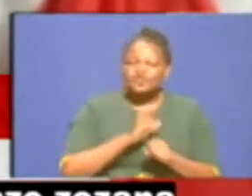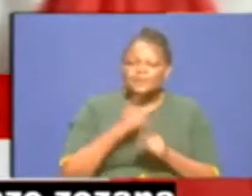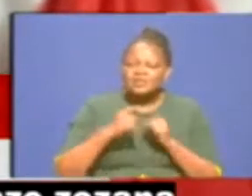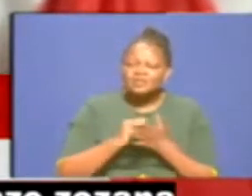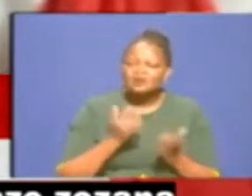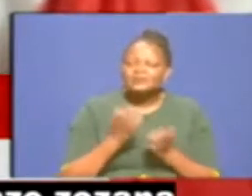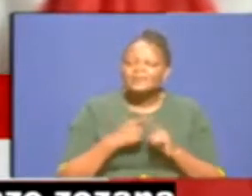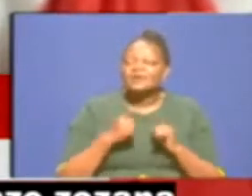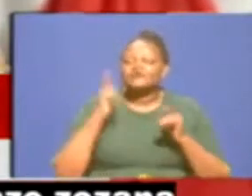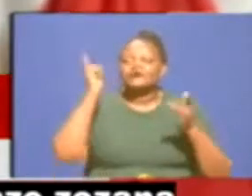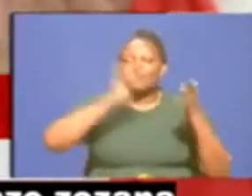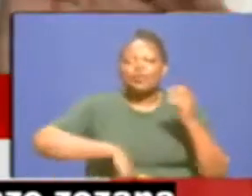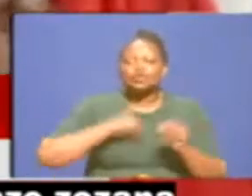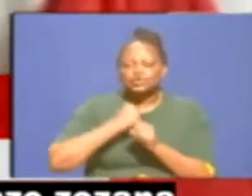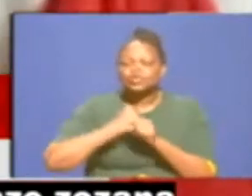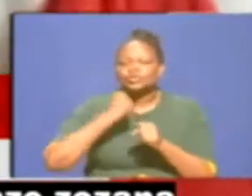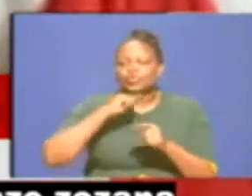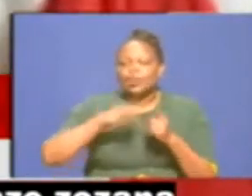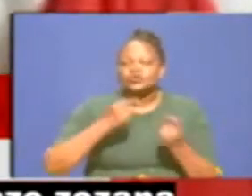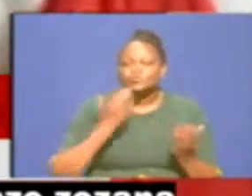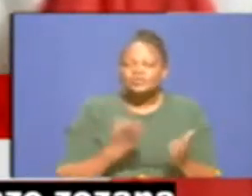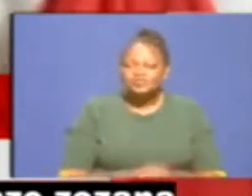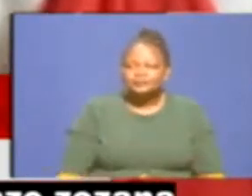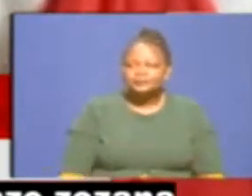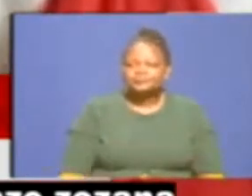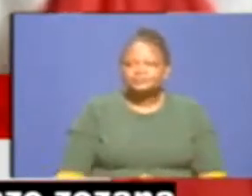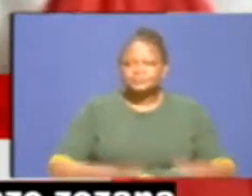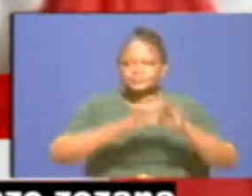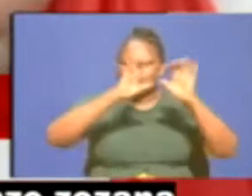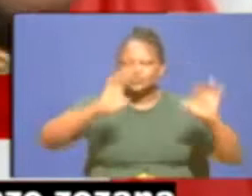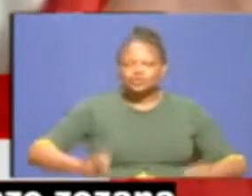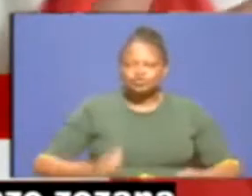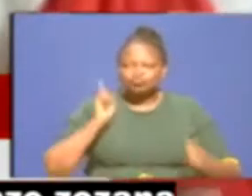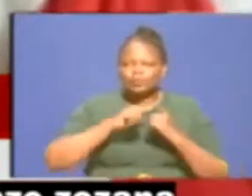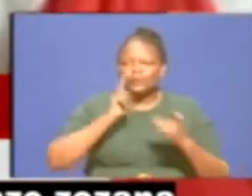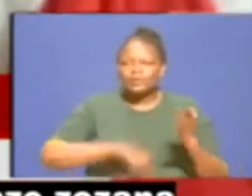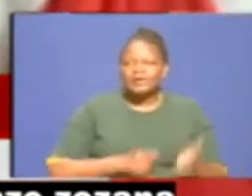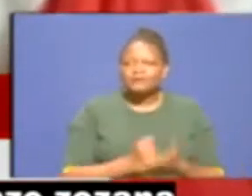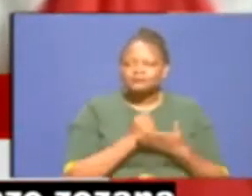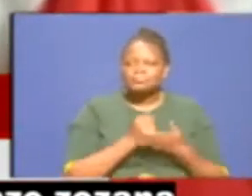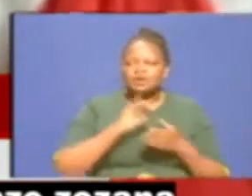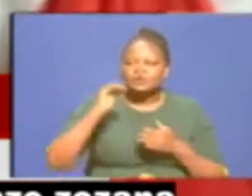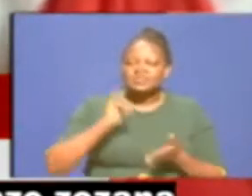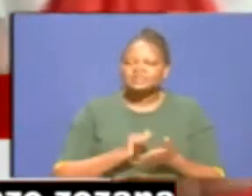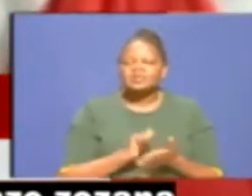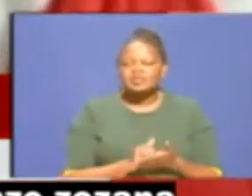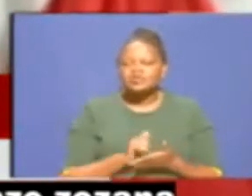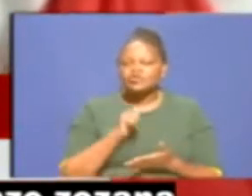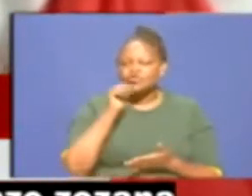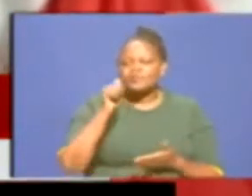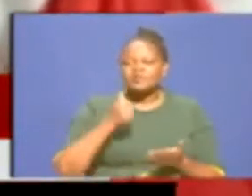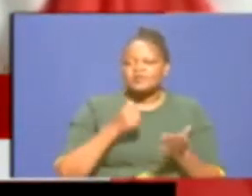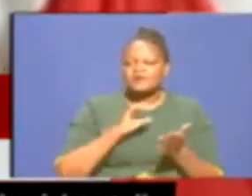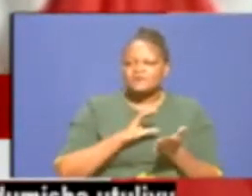there. The essence of devolution was to assist counties that had been disadvantaged like Baringo. I served here and